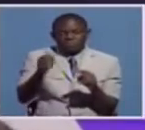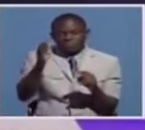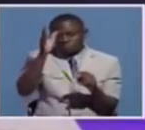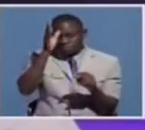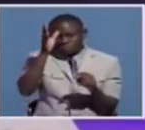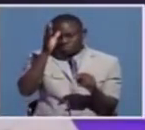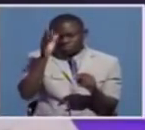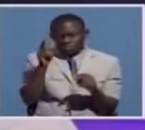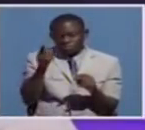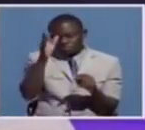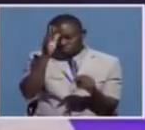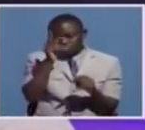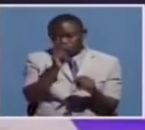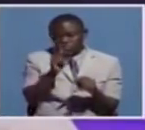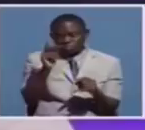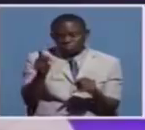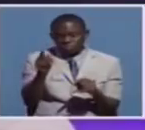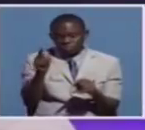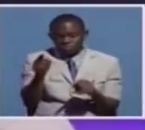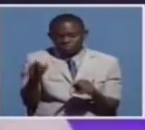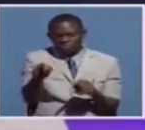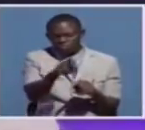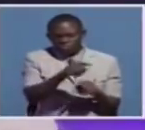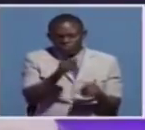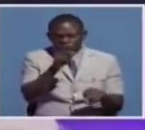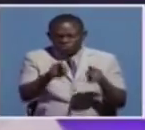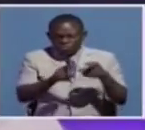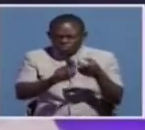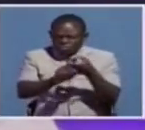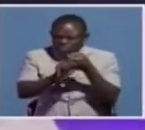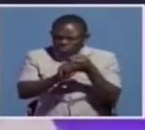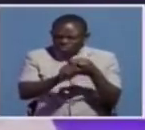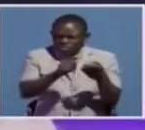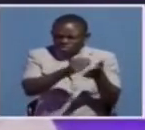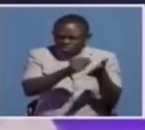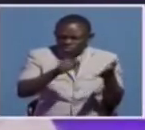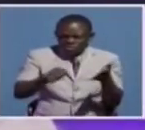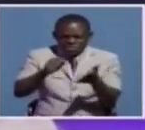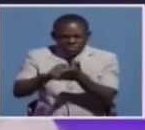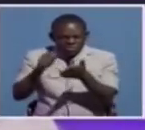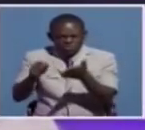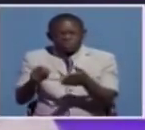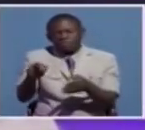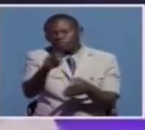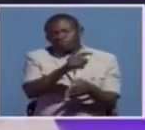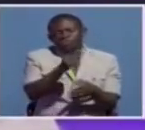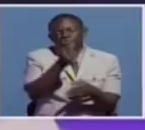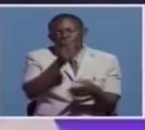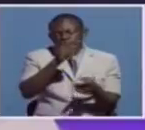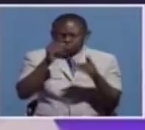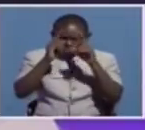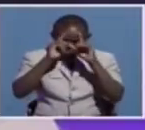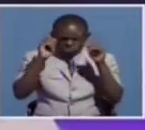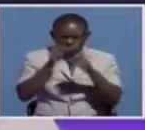whom he trusted, and often whom he loved. So you could feel that really affected him,